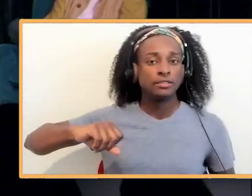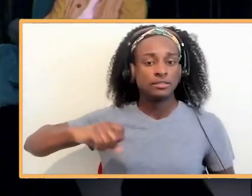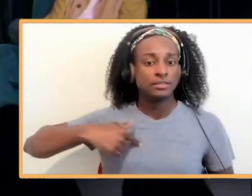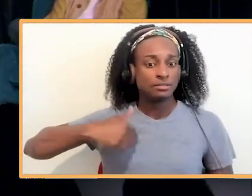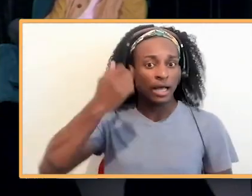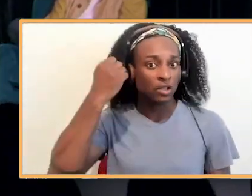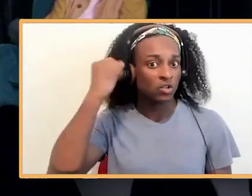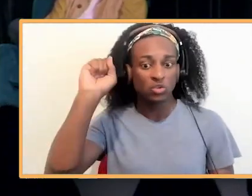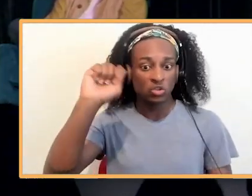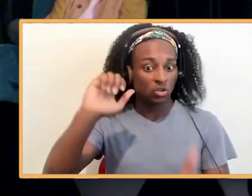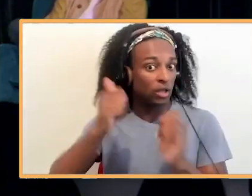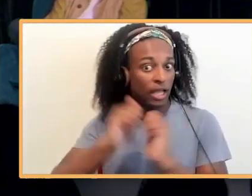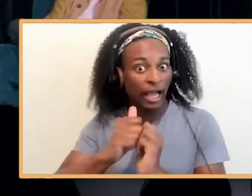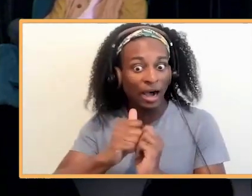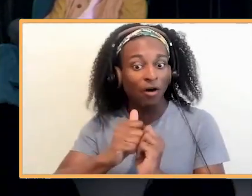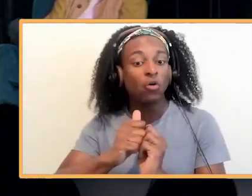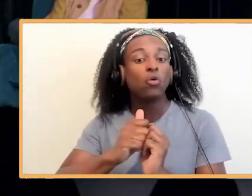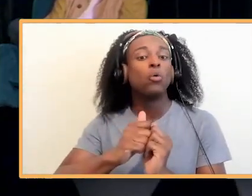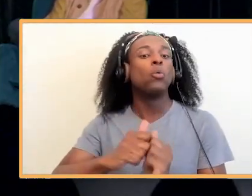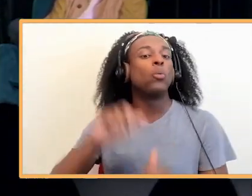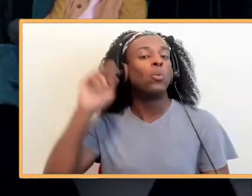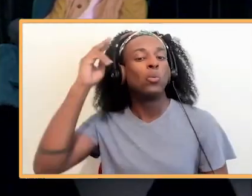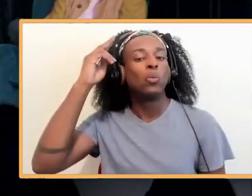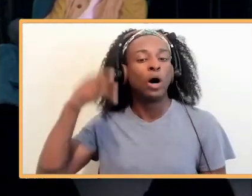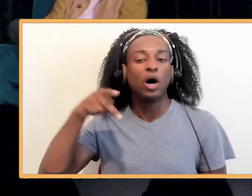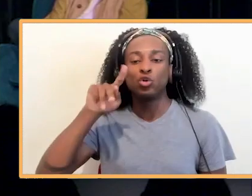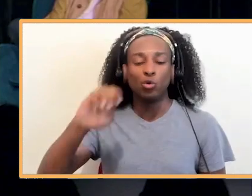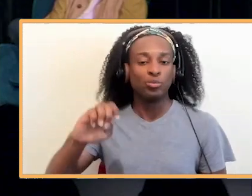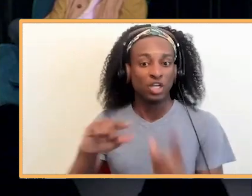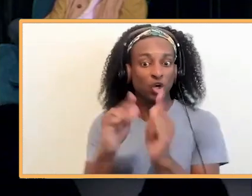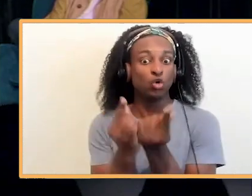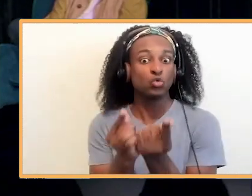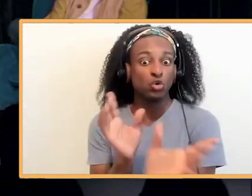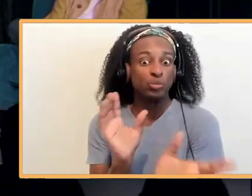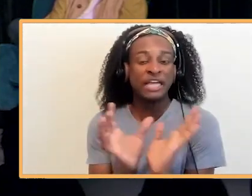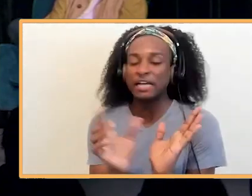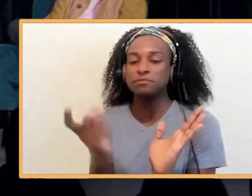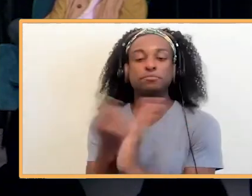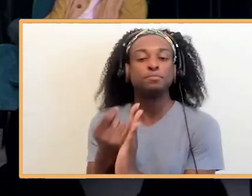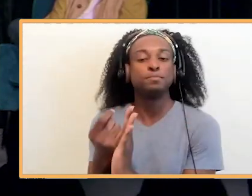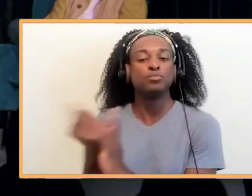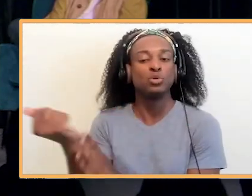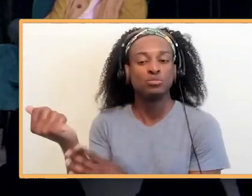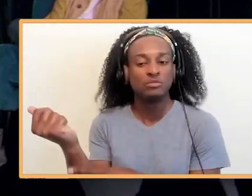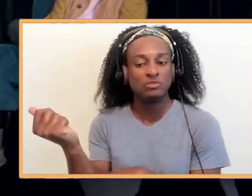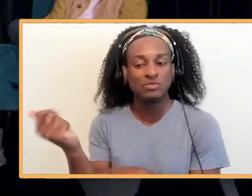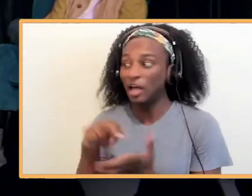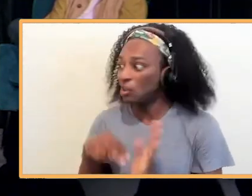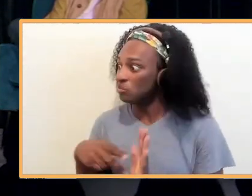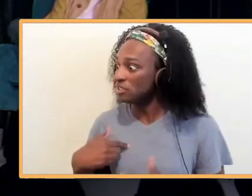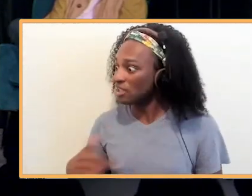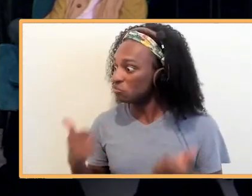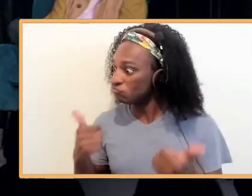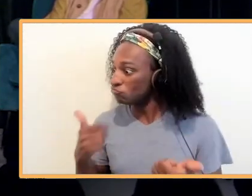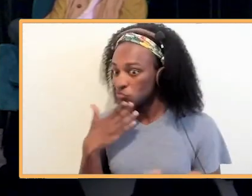chat, right? Like, aren't I a good person now? Didn't I win the war?